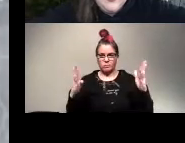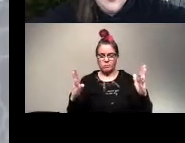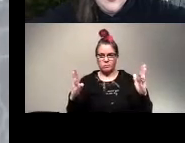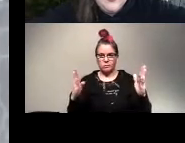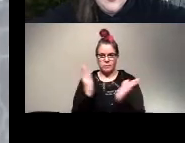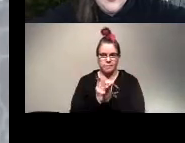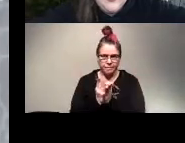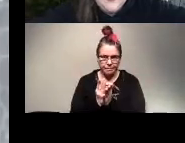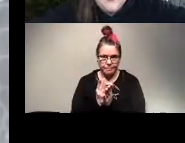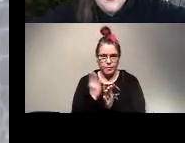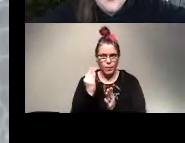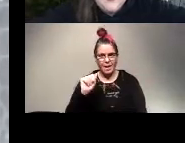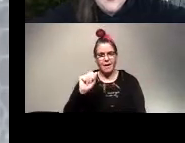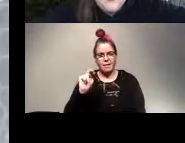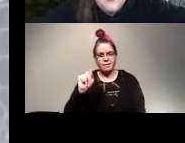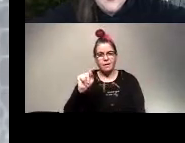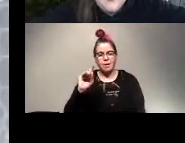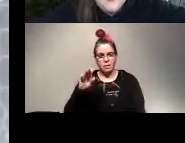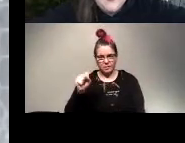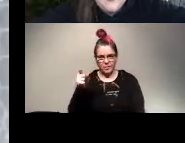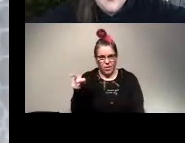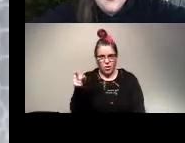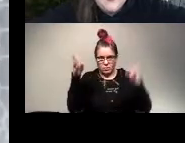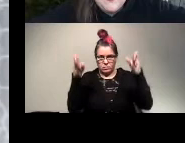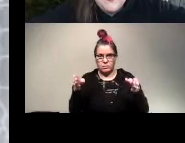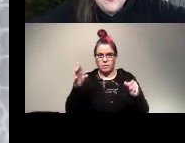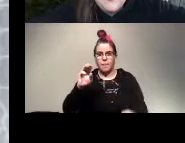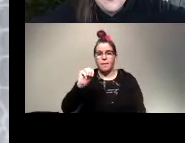stop because there's antibiotics until this mutant shows up.